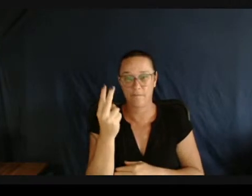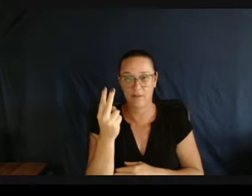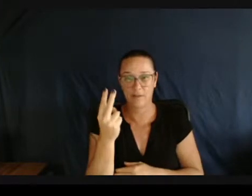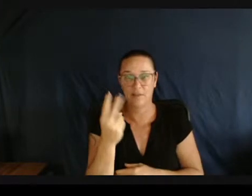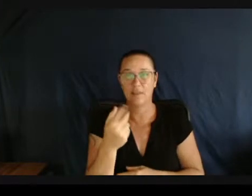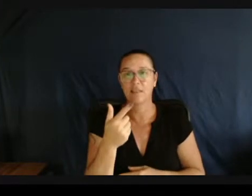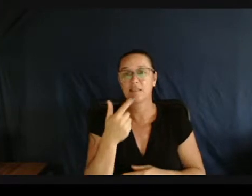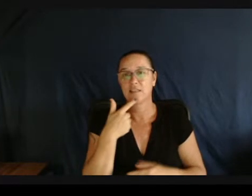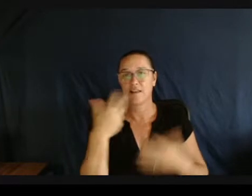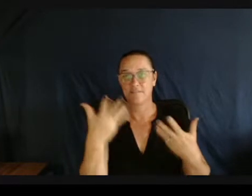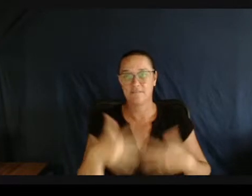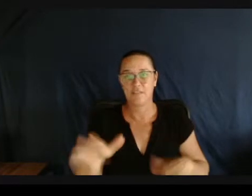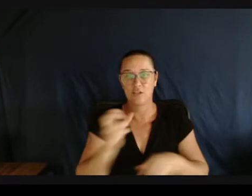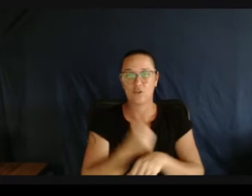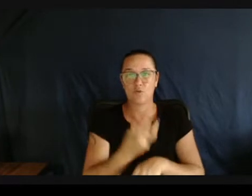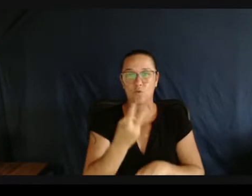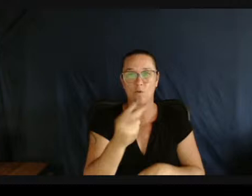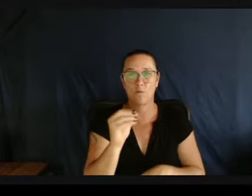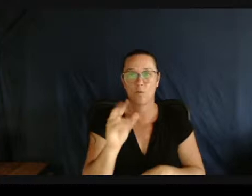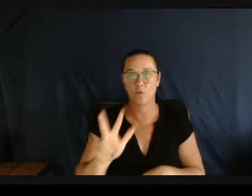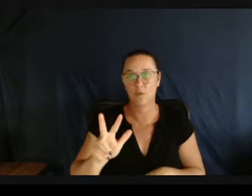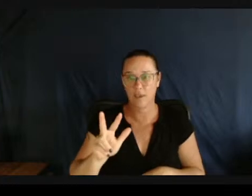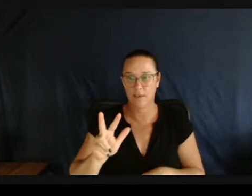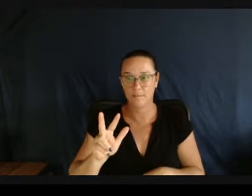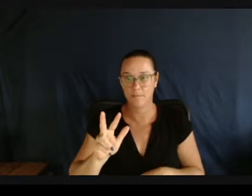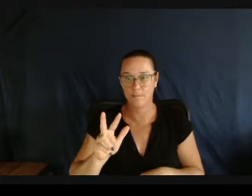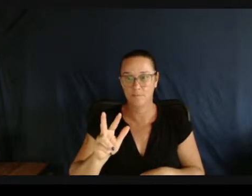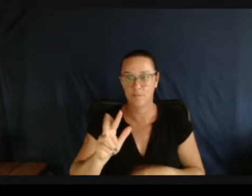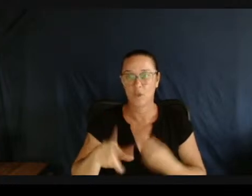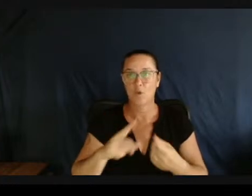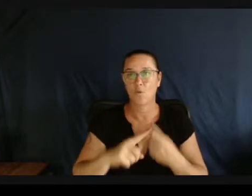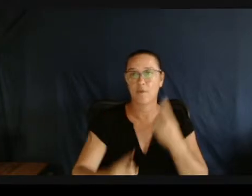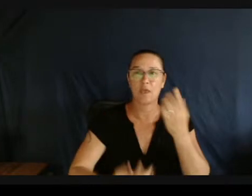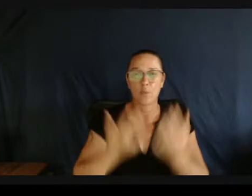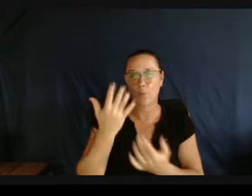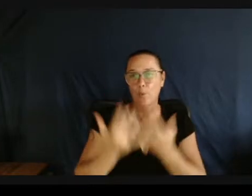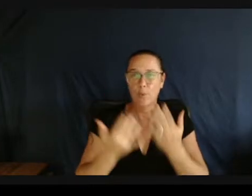at 12:03 p.m. when fountain at the south vent stopped.